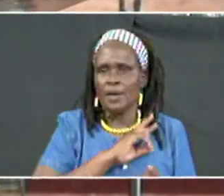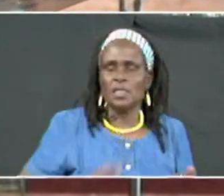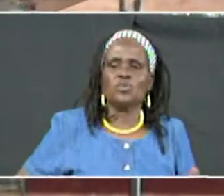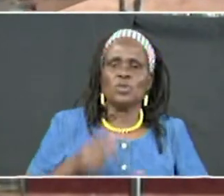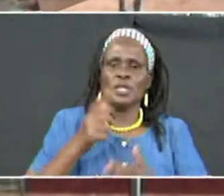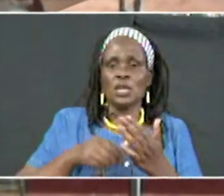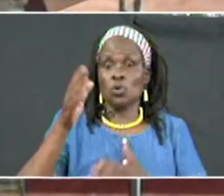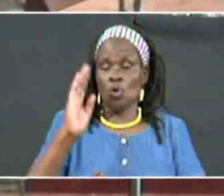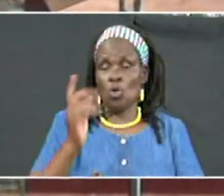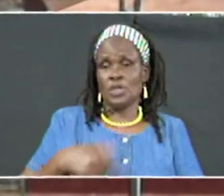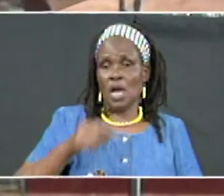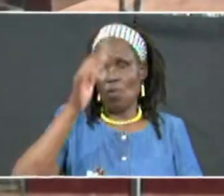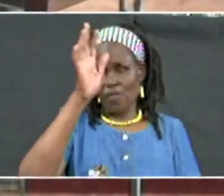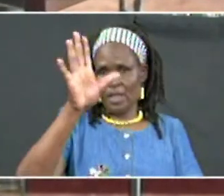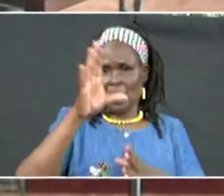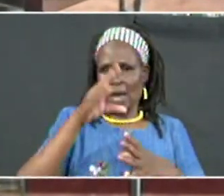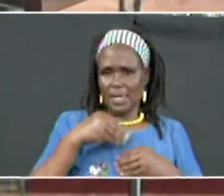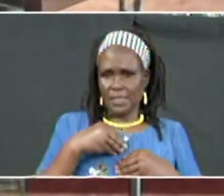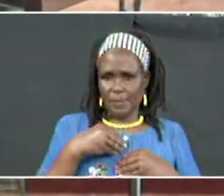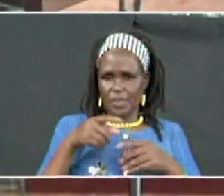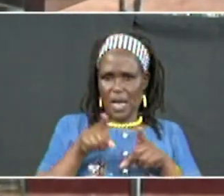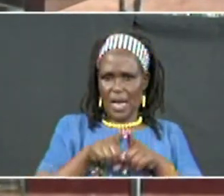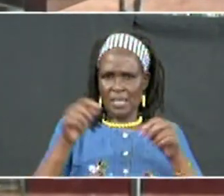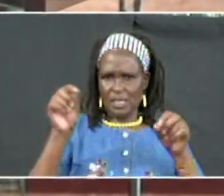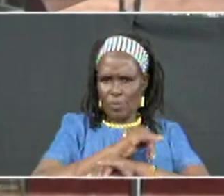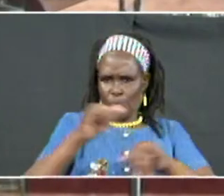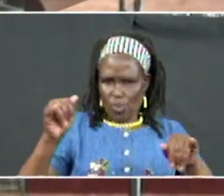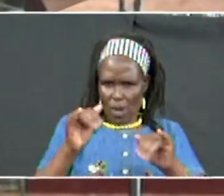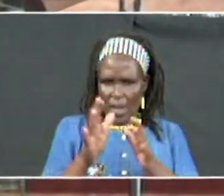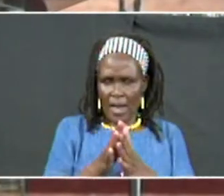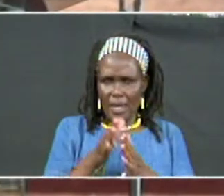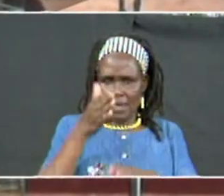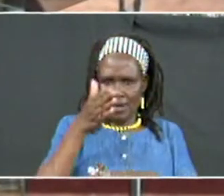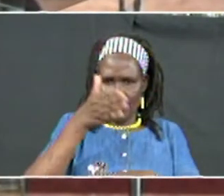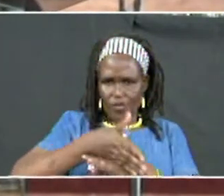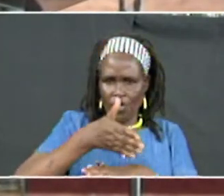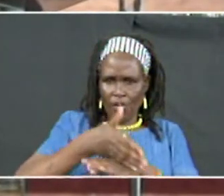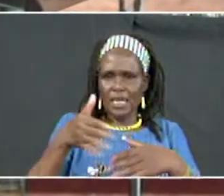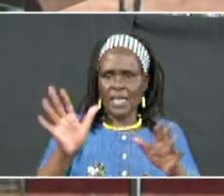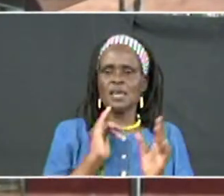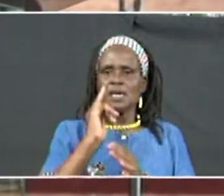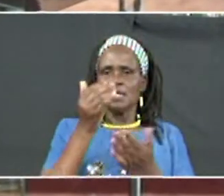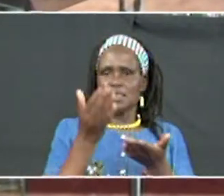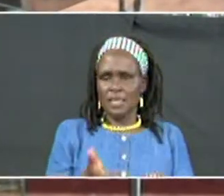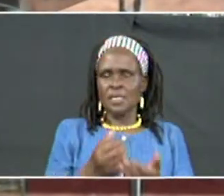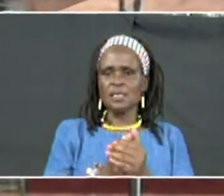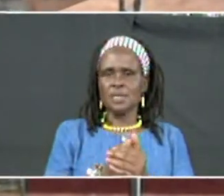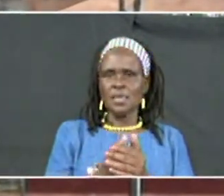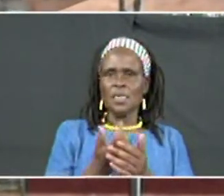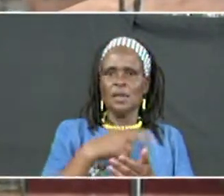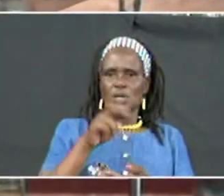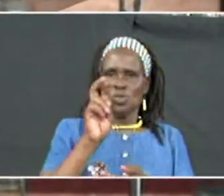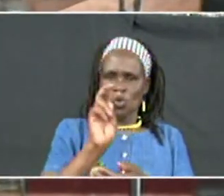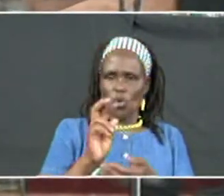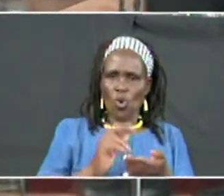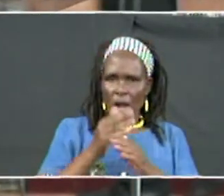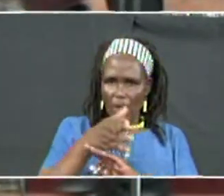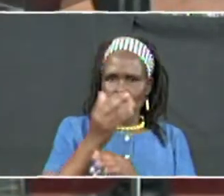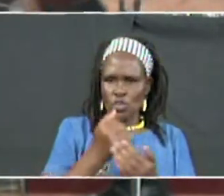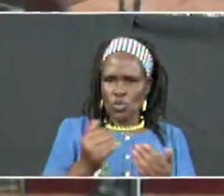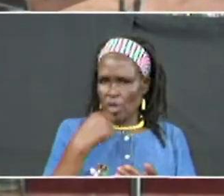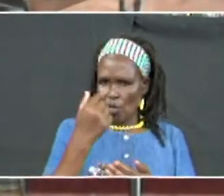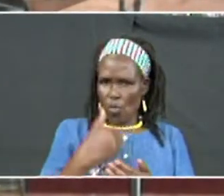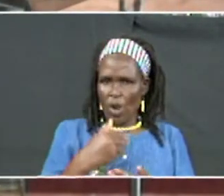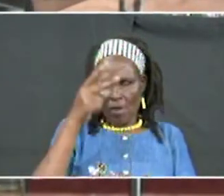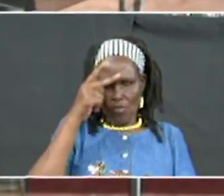Father accepts as pure and faultless is this: to look after orphans and